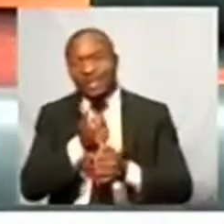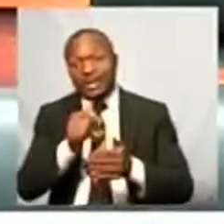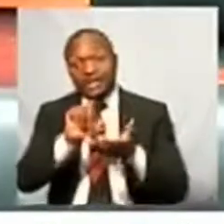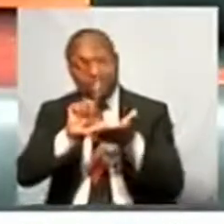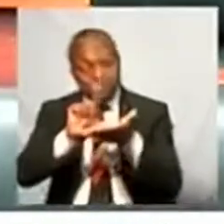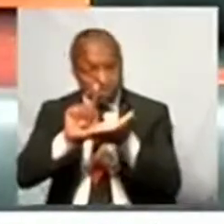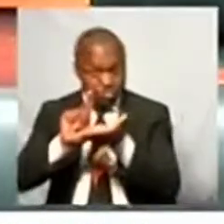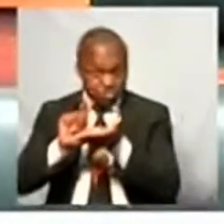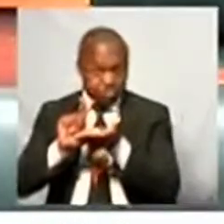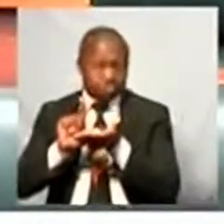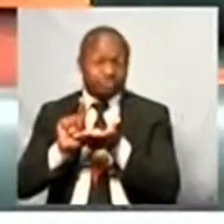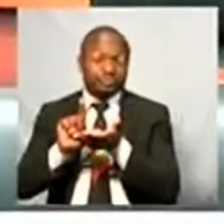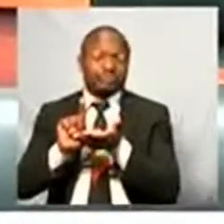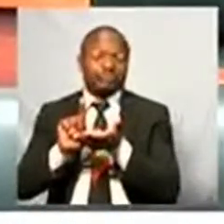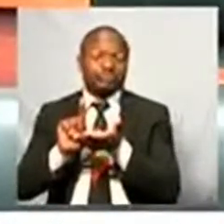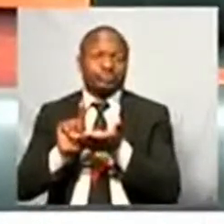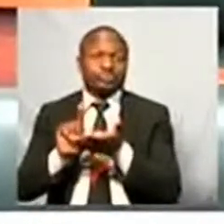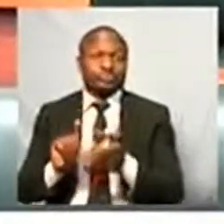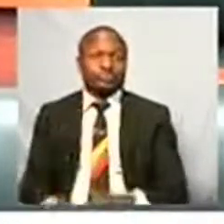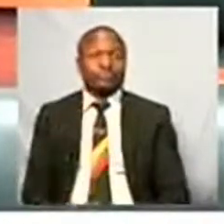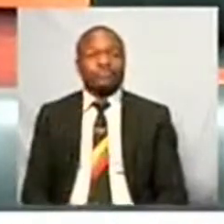Madam Speaker, where